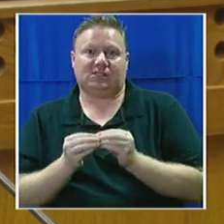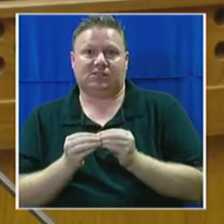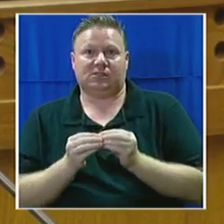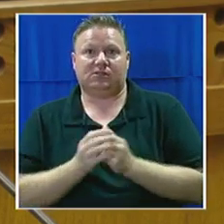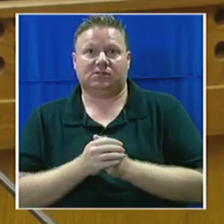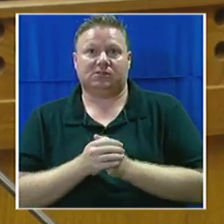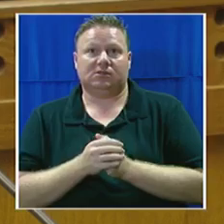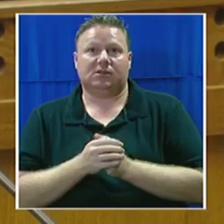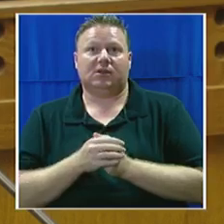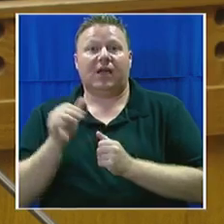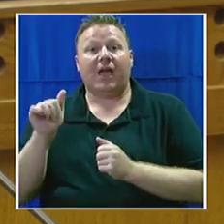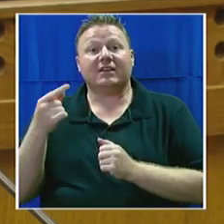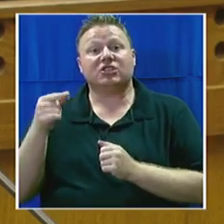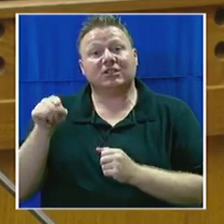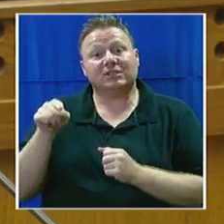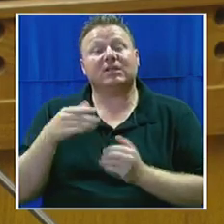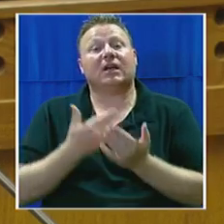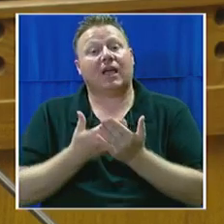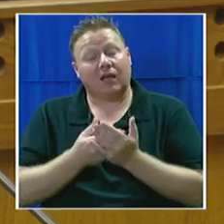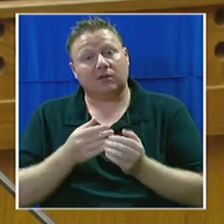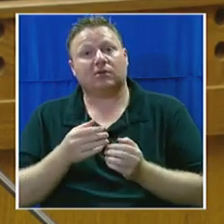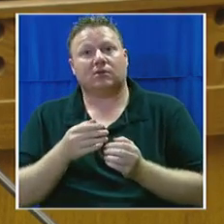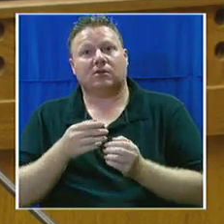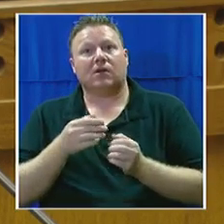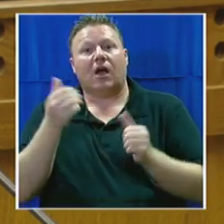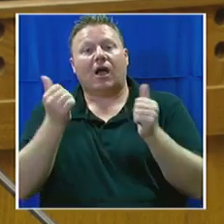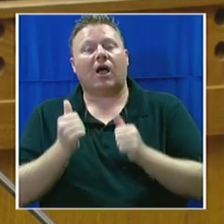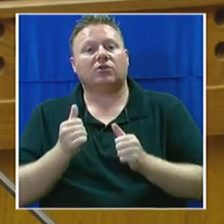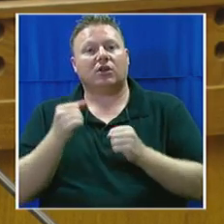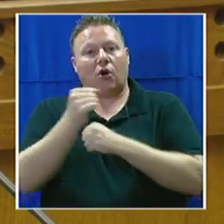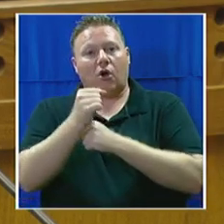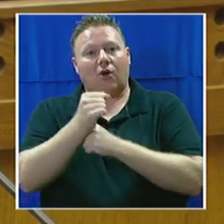The Auditor General can issue directive to accounting officers and